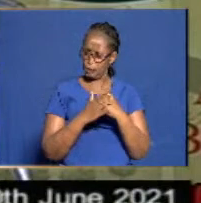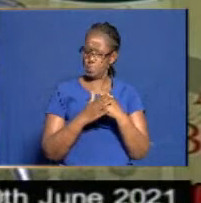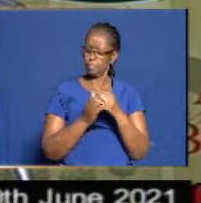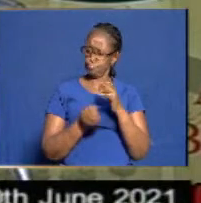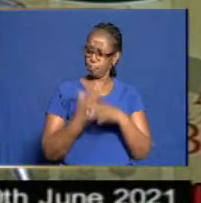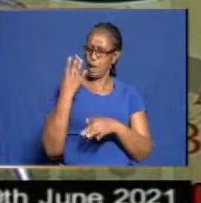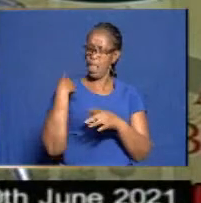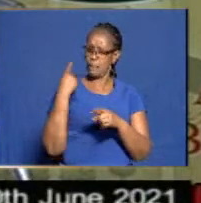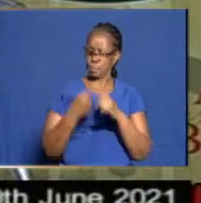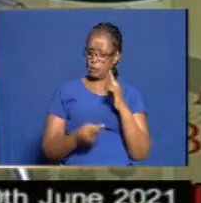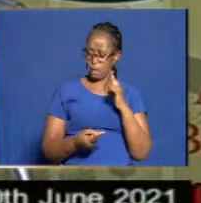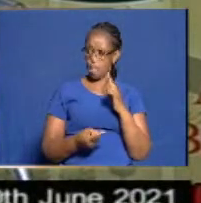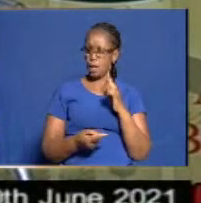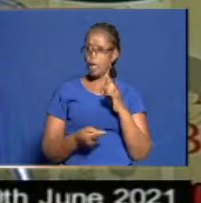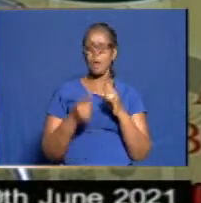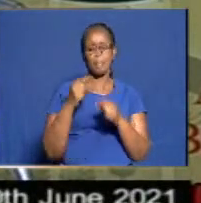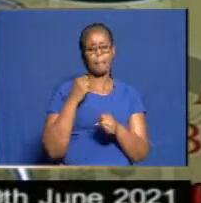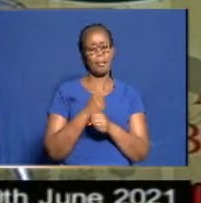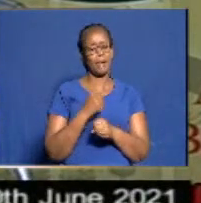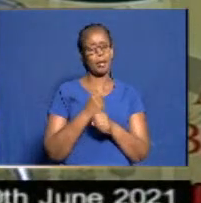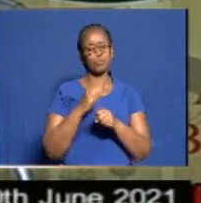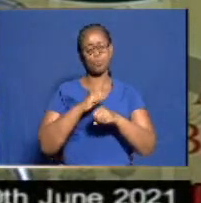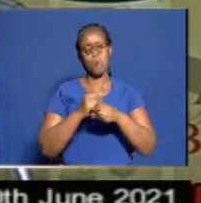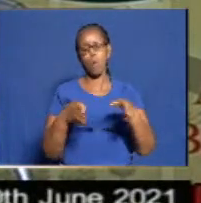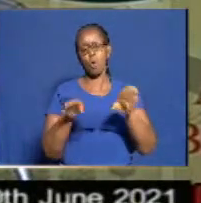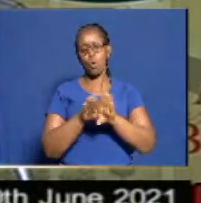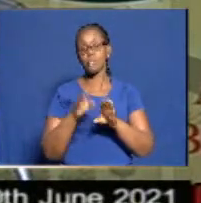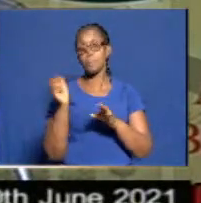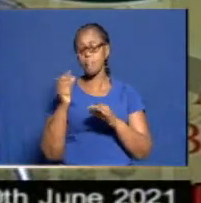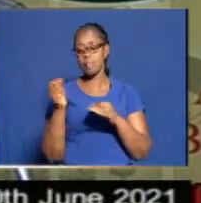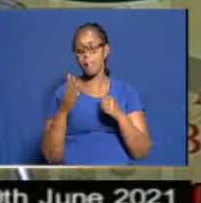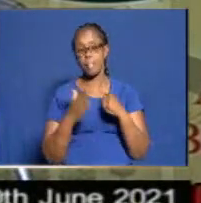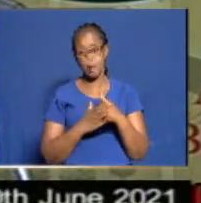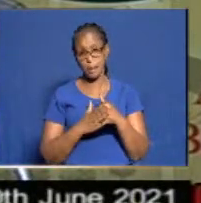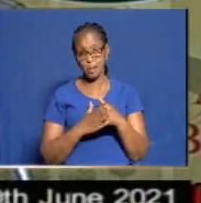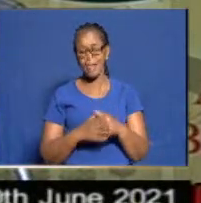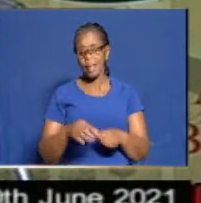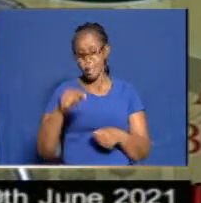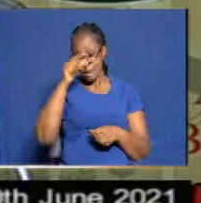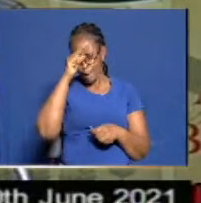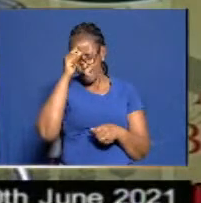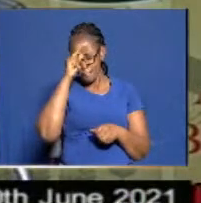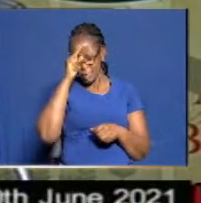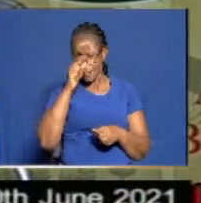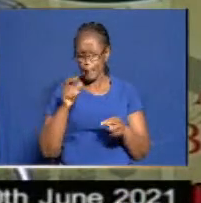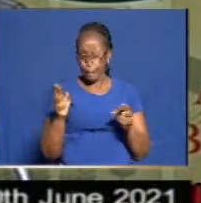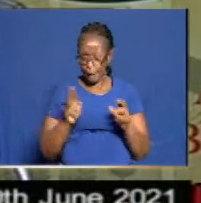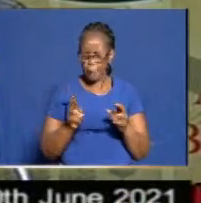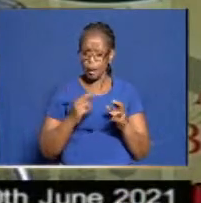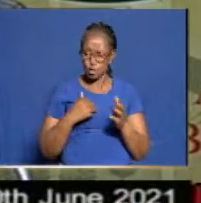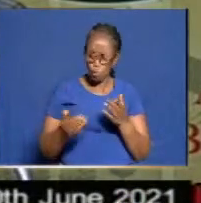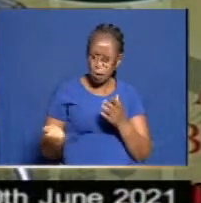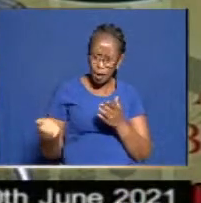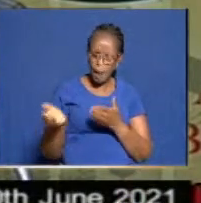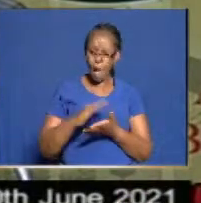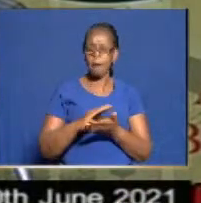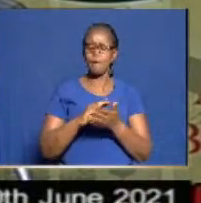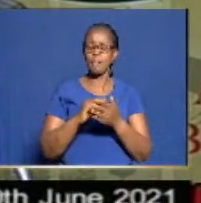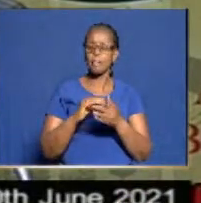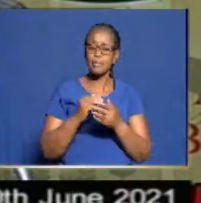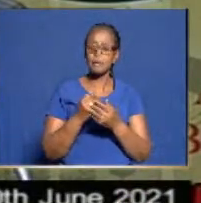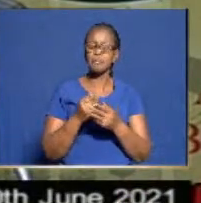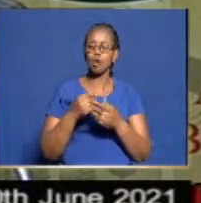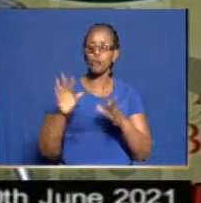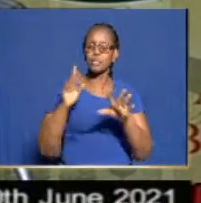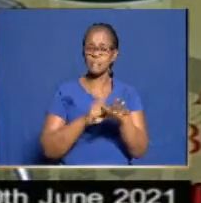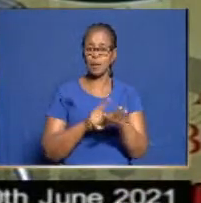in-person learning, leading to closure of schools for 9 months. The government is determined to recover the lost time while ensuring safe learning in our